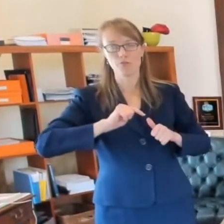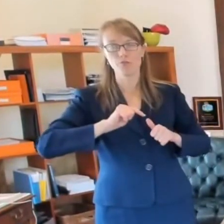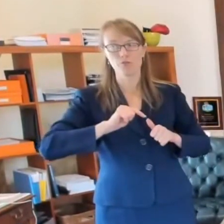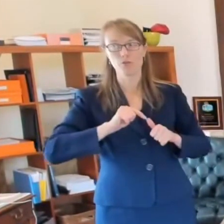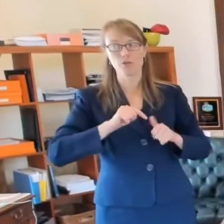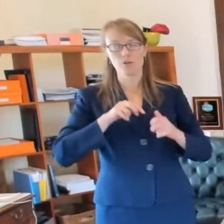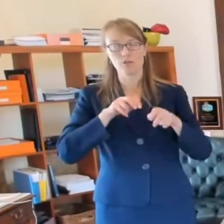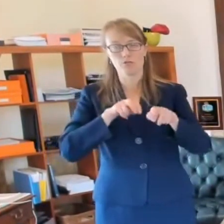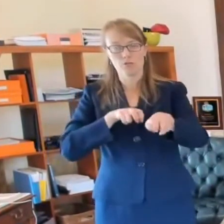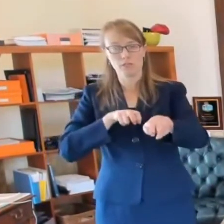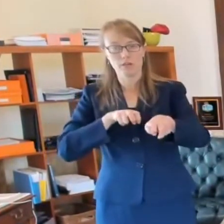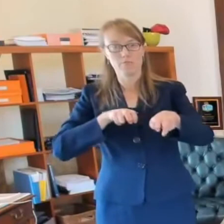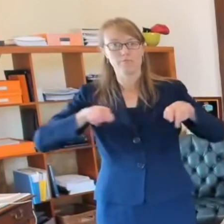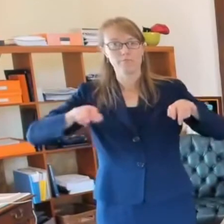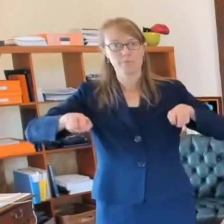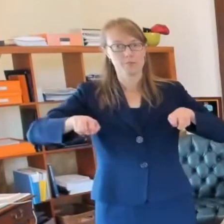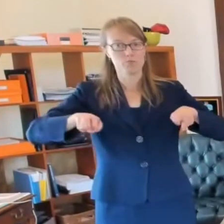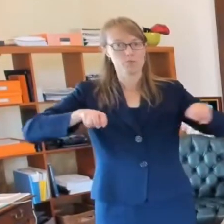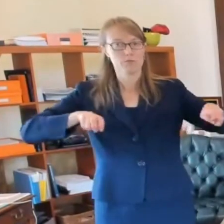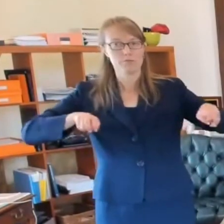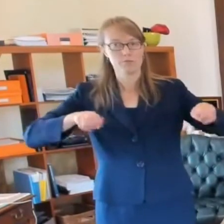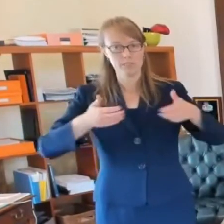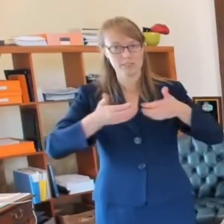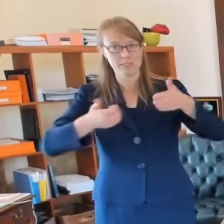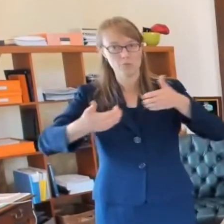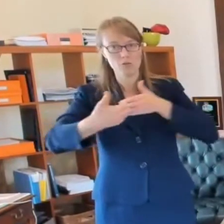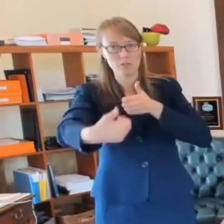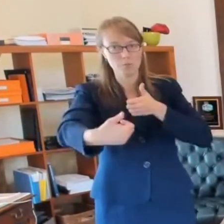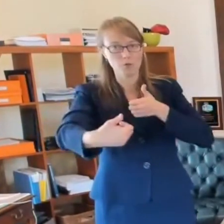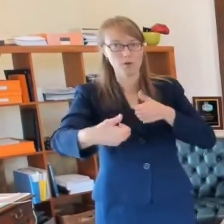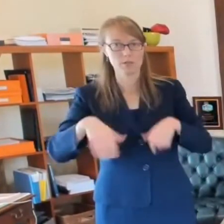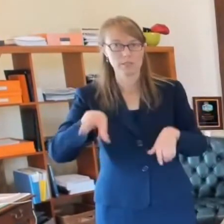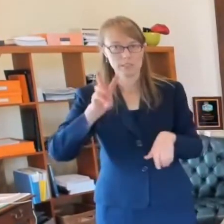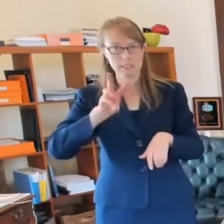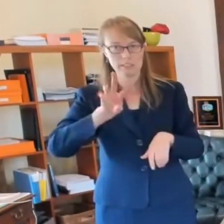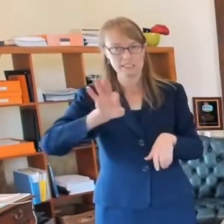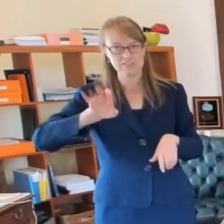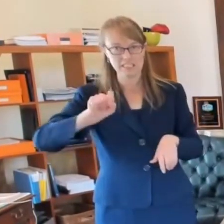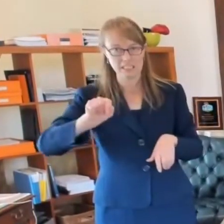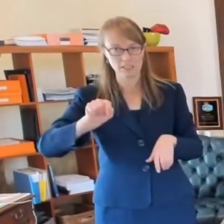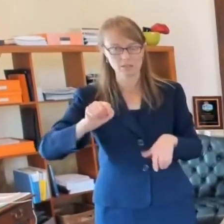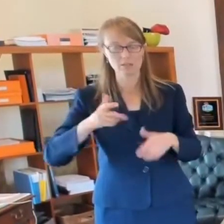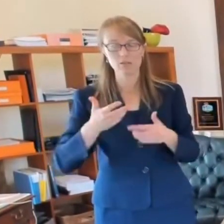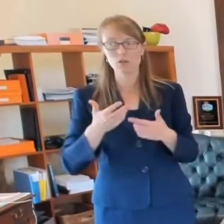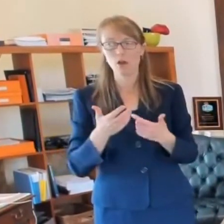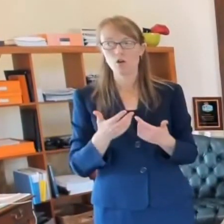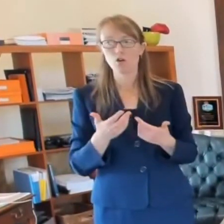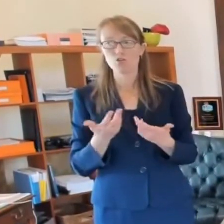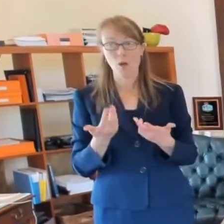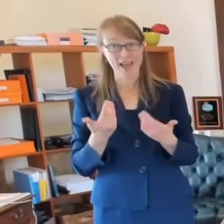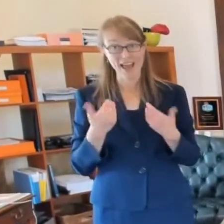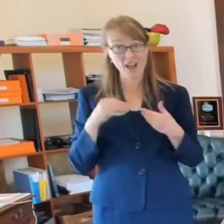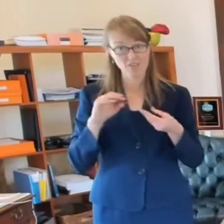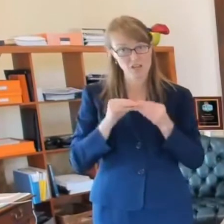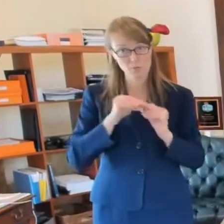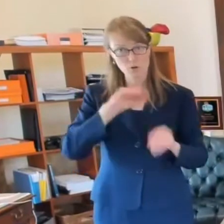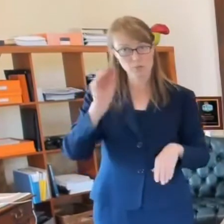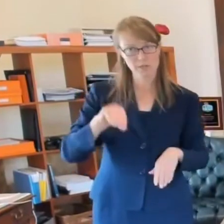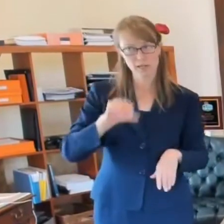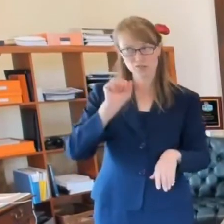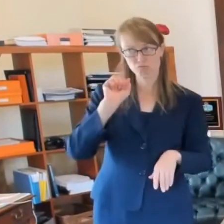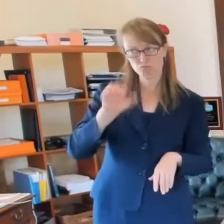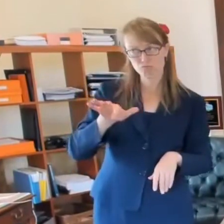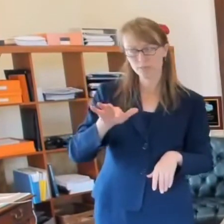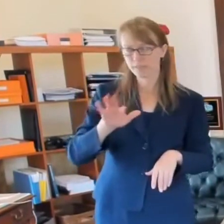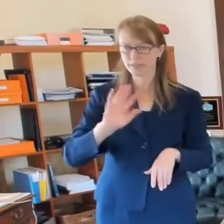So it's not a percentage requirement. What it is a